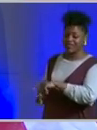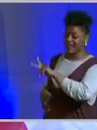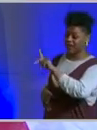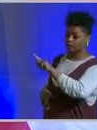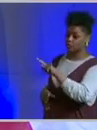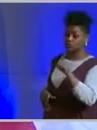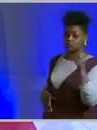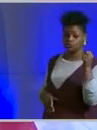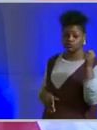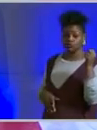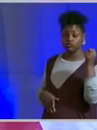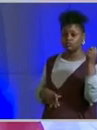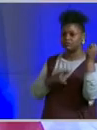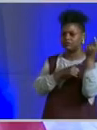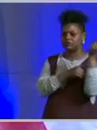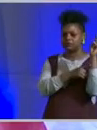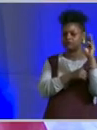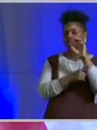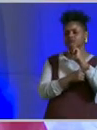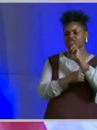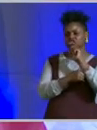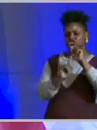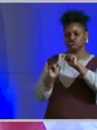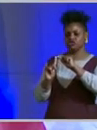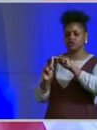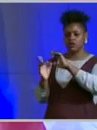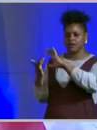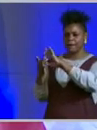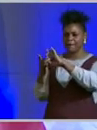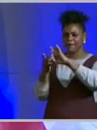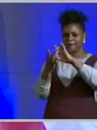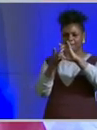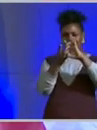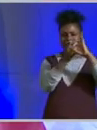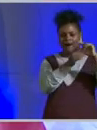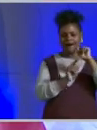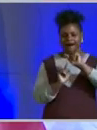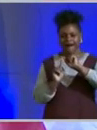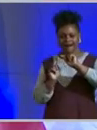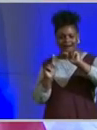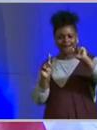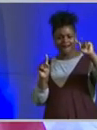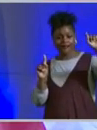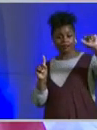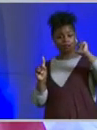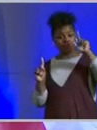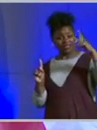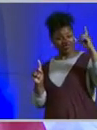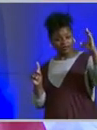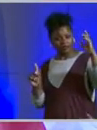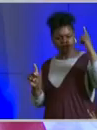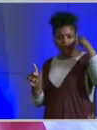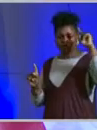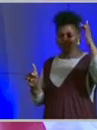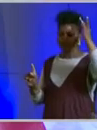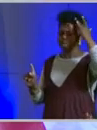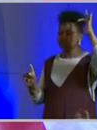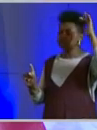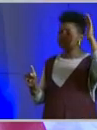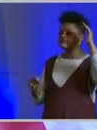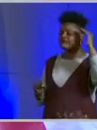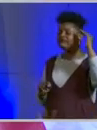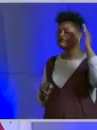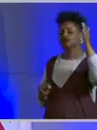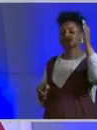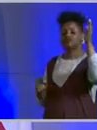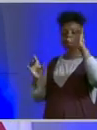and connecting the dots in that way, I think is going to enable not only the residents of the district to have a brighter future, but the district as a whole. Yes, thank